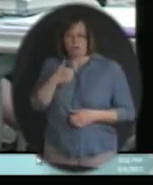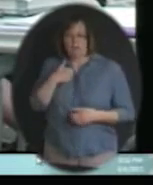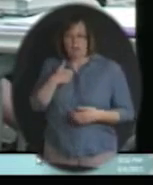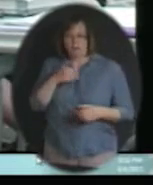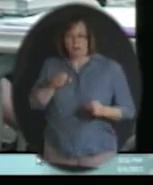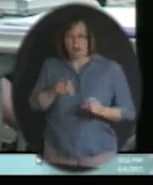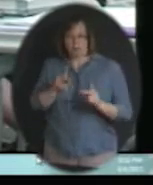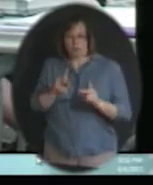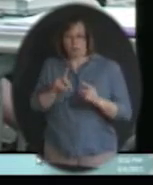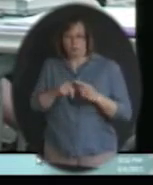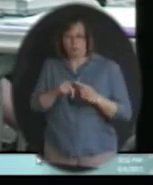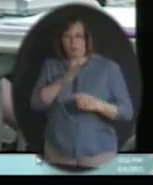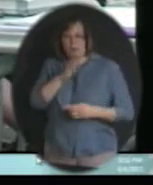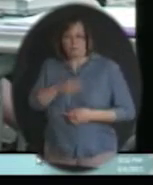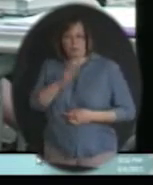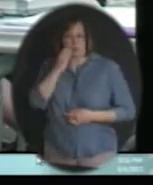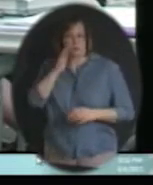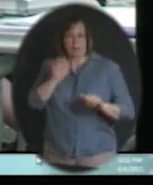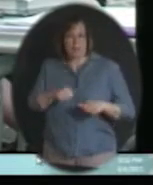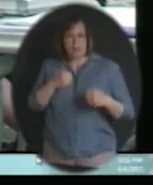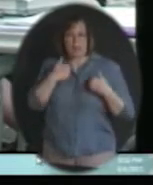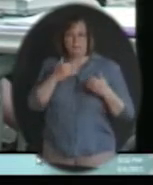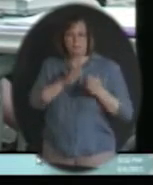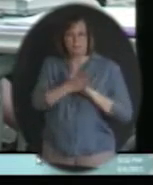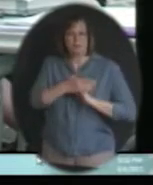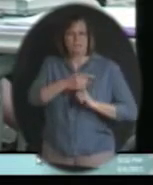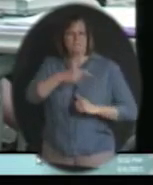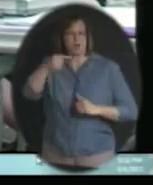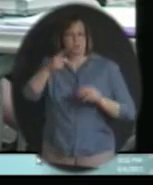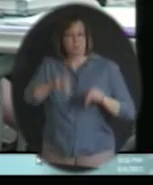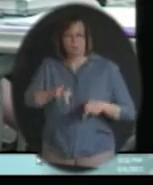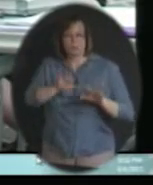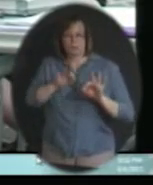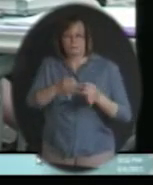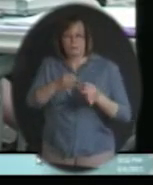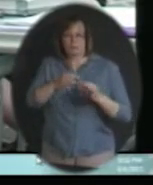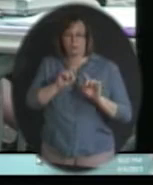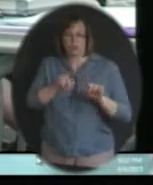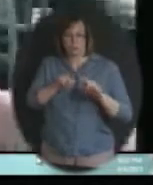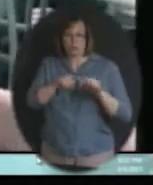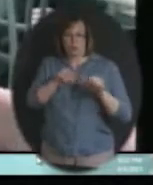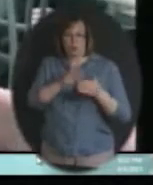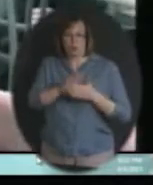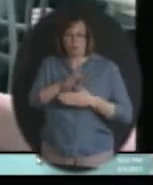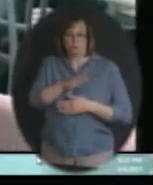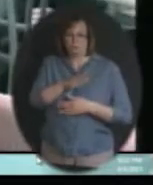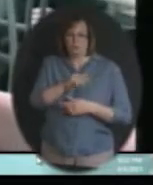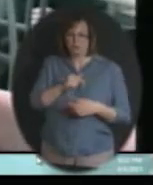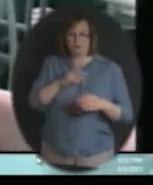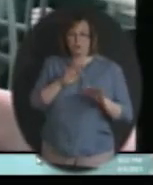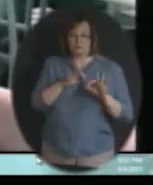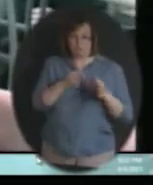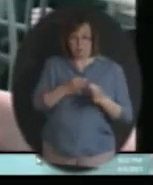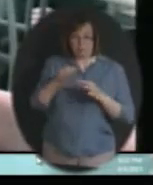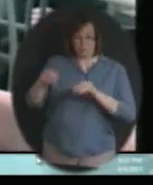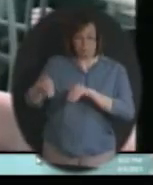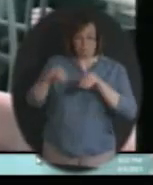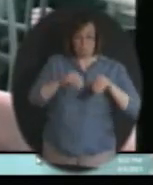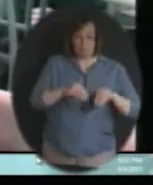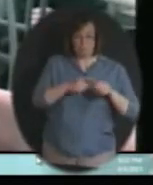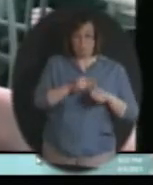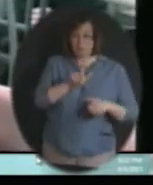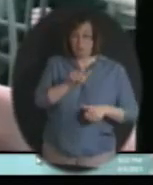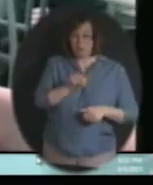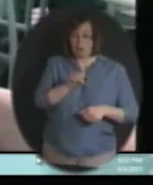them an opportunity they never knew they could have, to be the first in their family to attend college. Jenny Sibile's family immigrated from Laos.